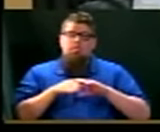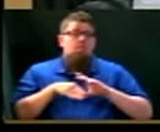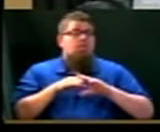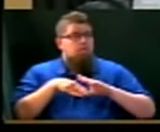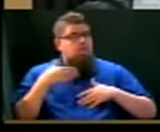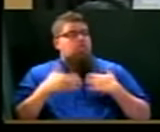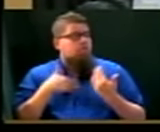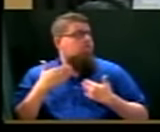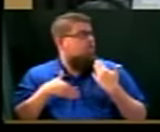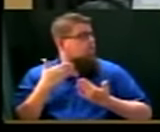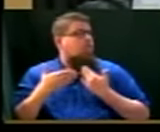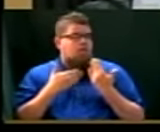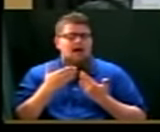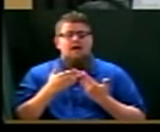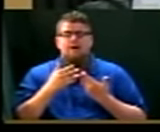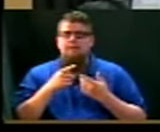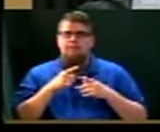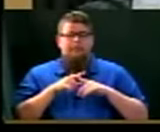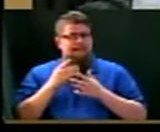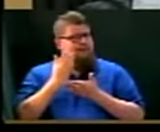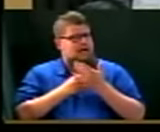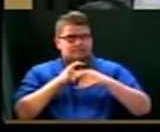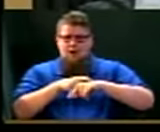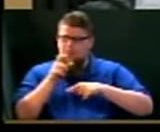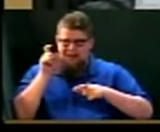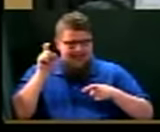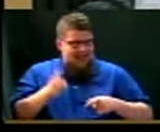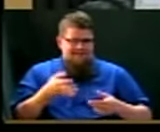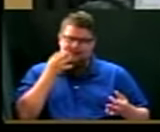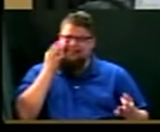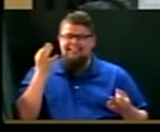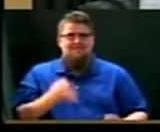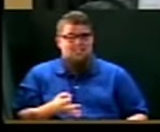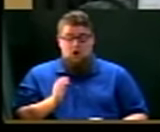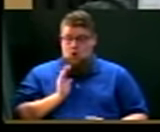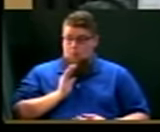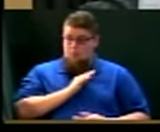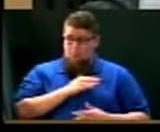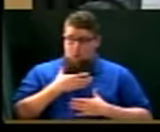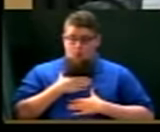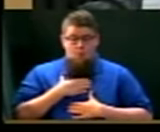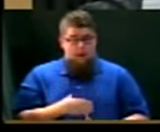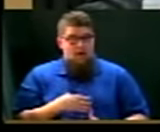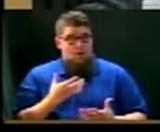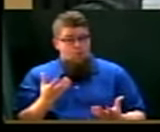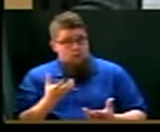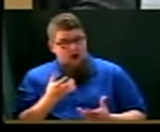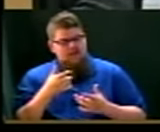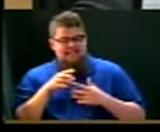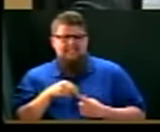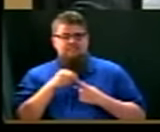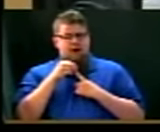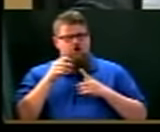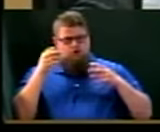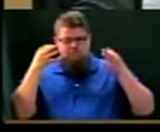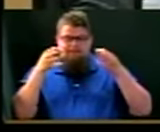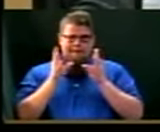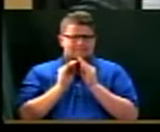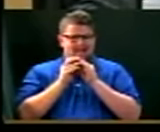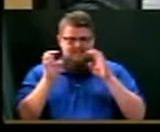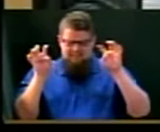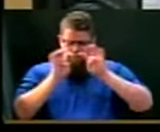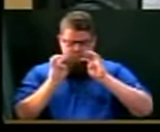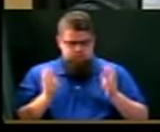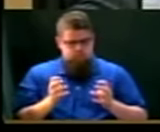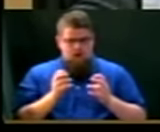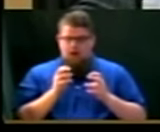have got to make a decision. You know, if it's the board's will, maybe we need to have a special called meeting and do nothing